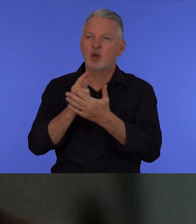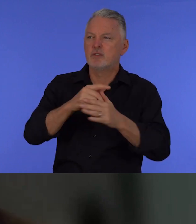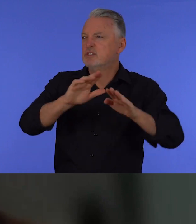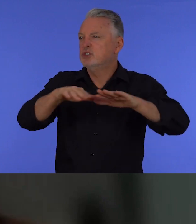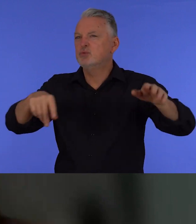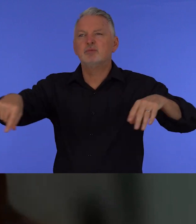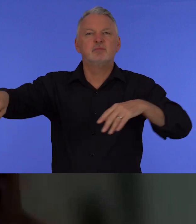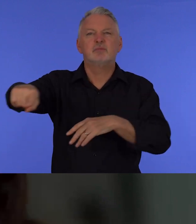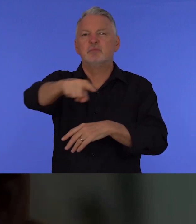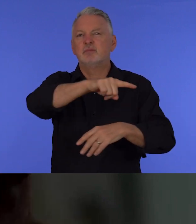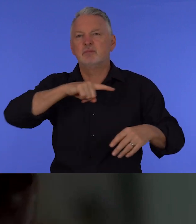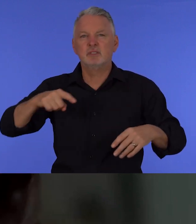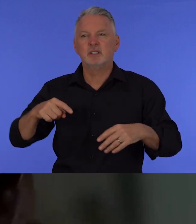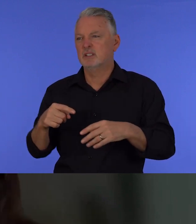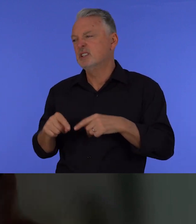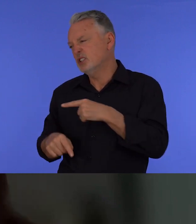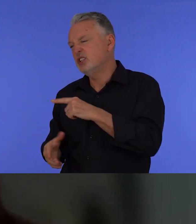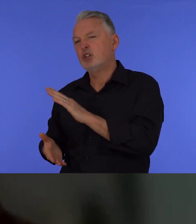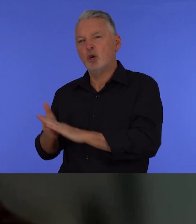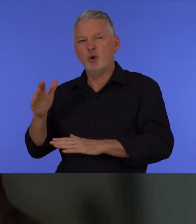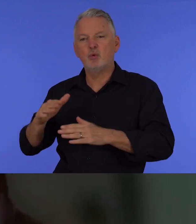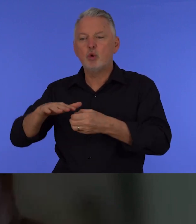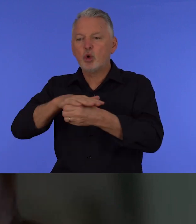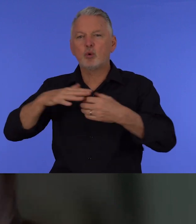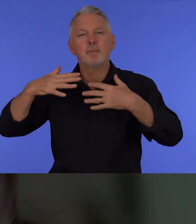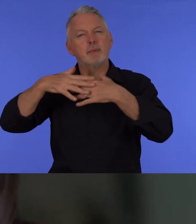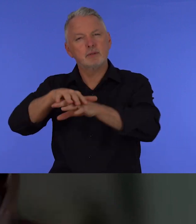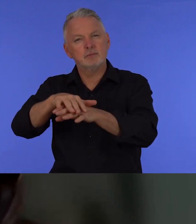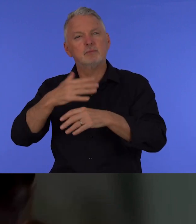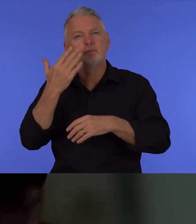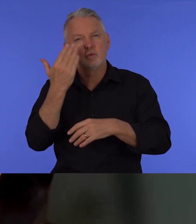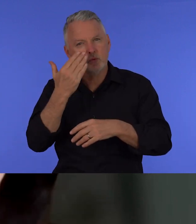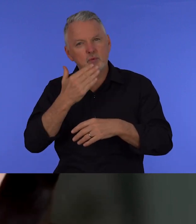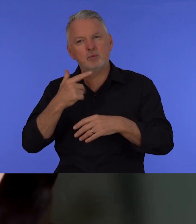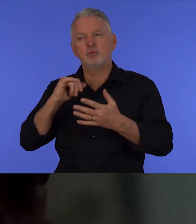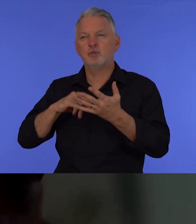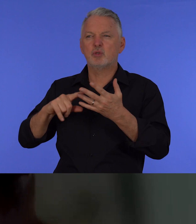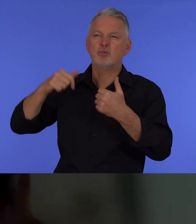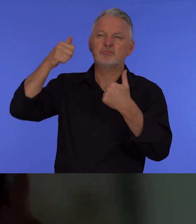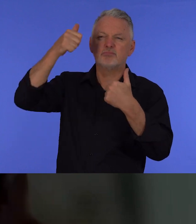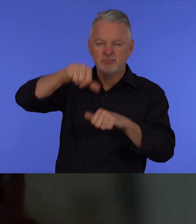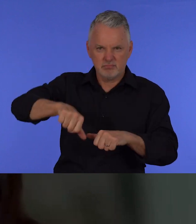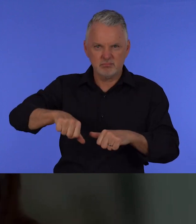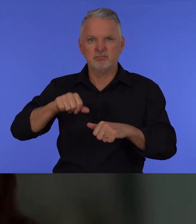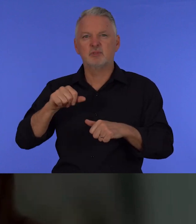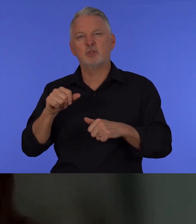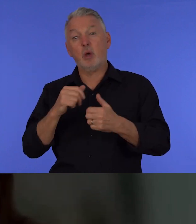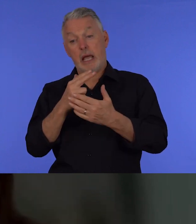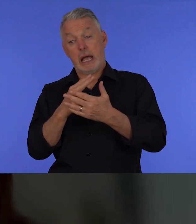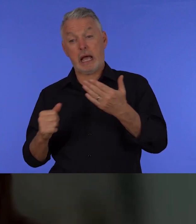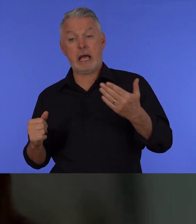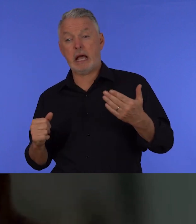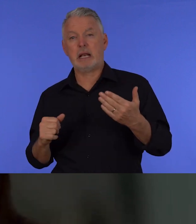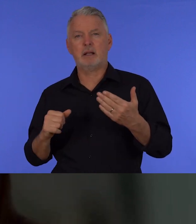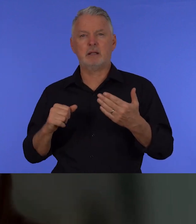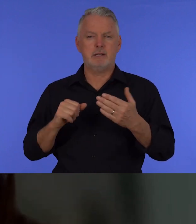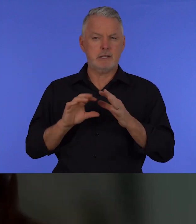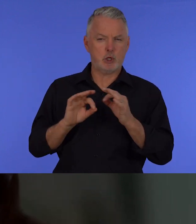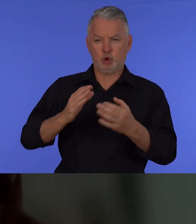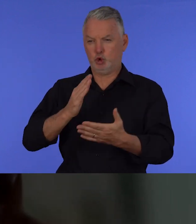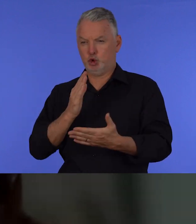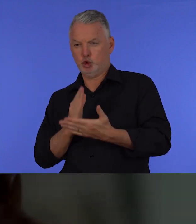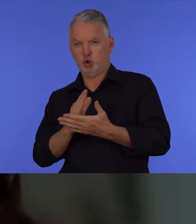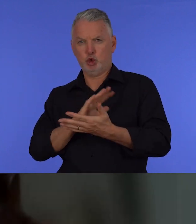community estate, so we've got like kids all around that sort of all know Ari, and she goes to her local mainstream school. So from that point of view,